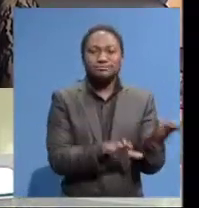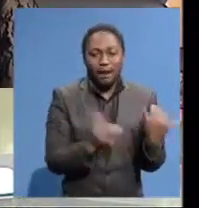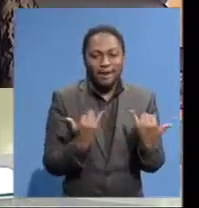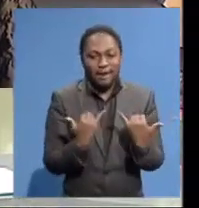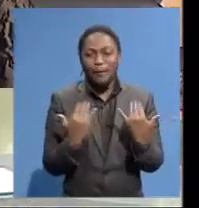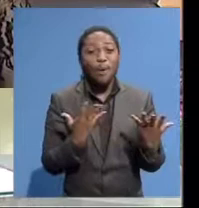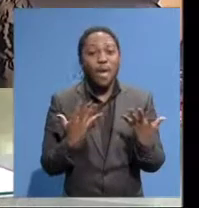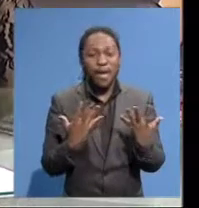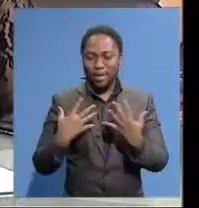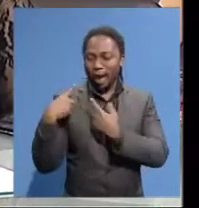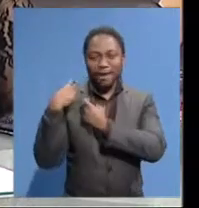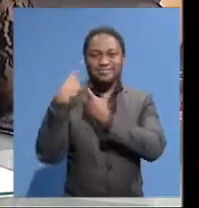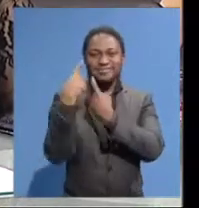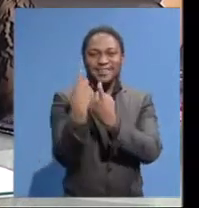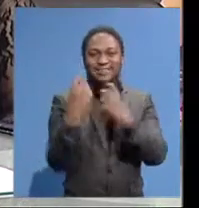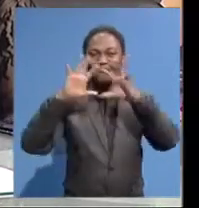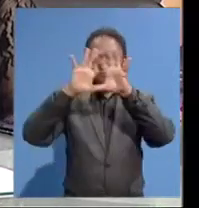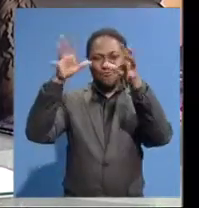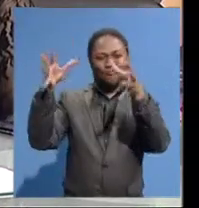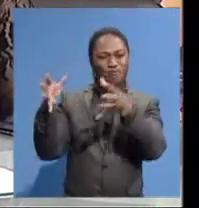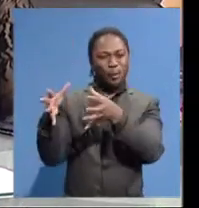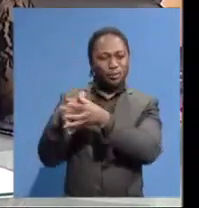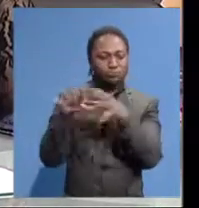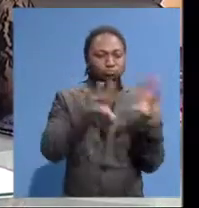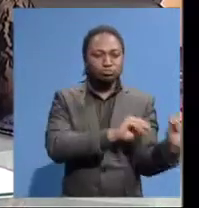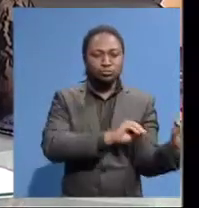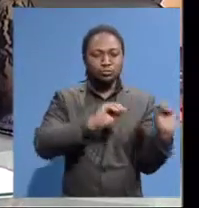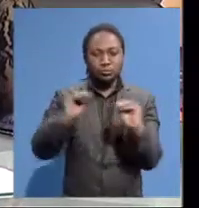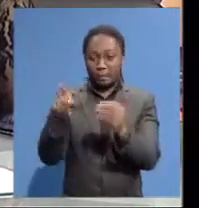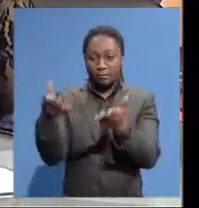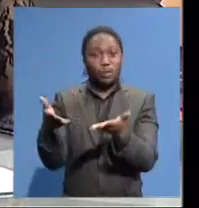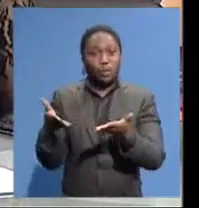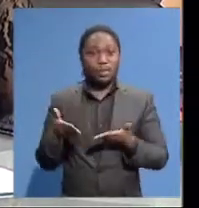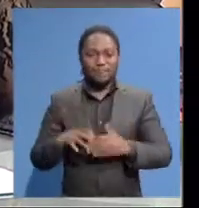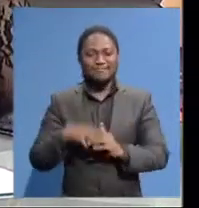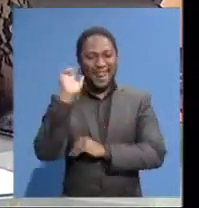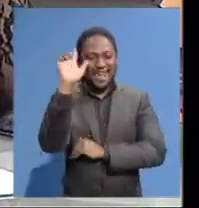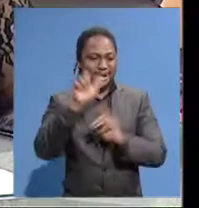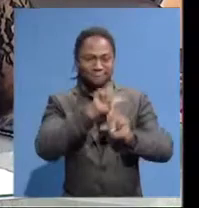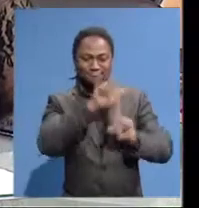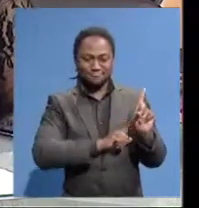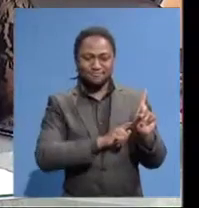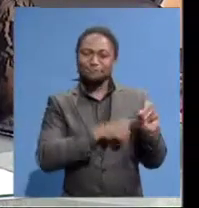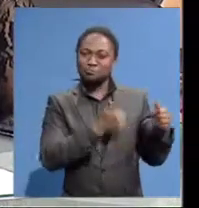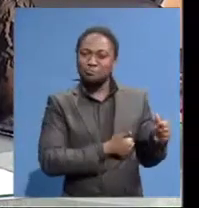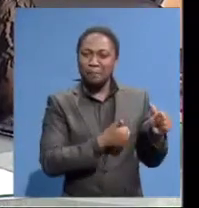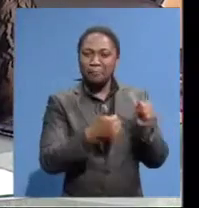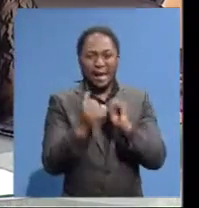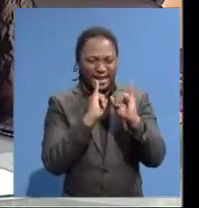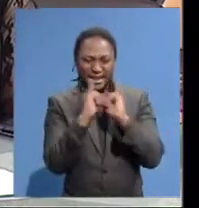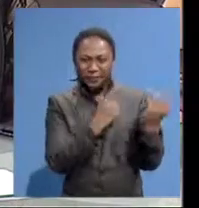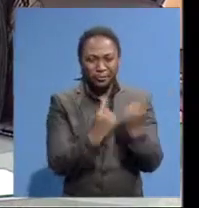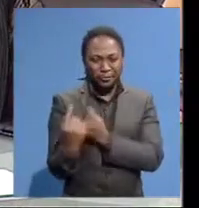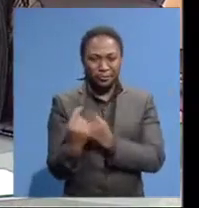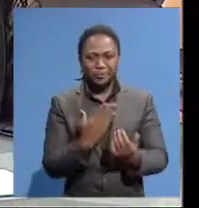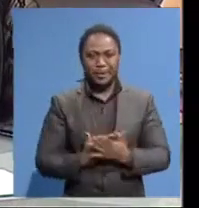realm. Uyamkelwa ama ancestors akhe. Onomfundo will be joining us again a bit later and to give